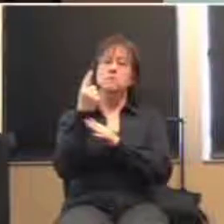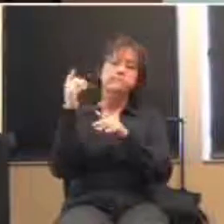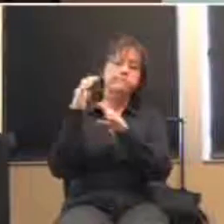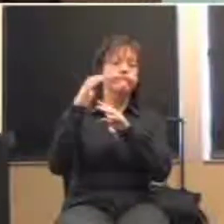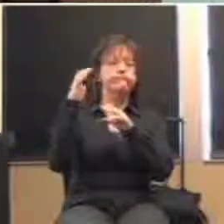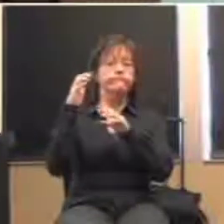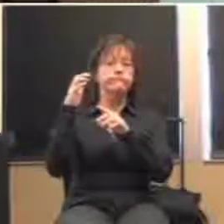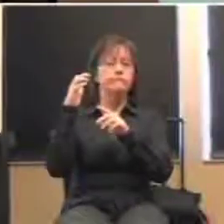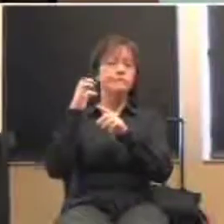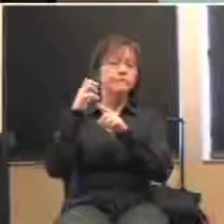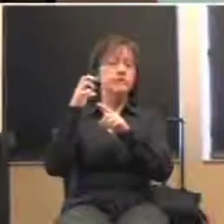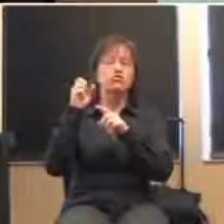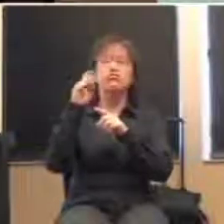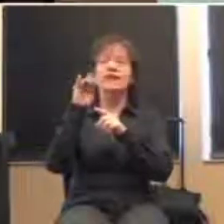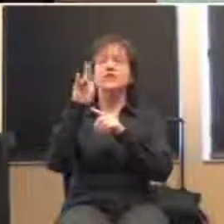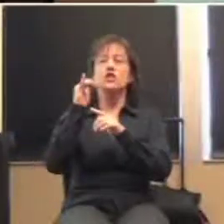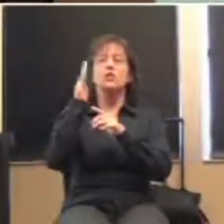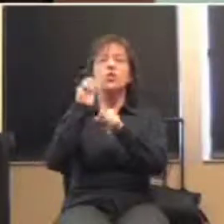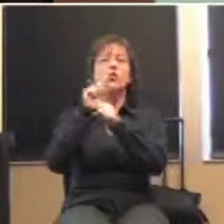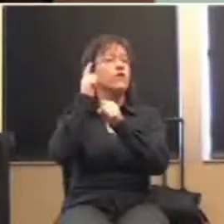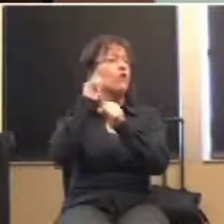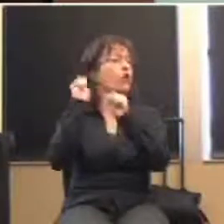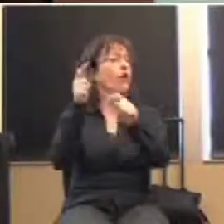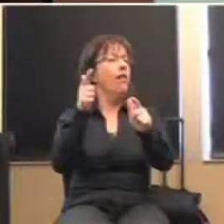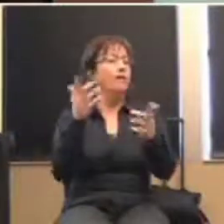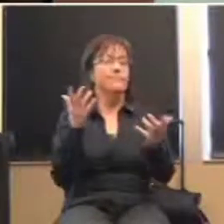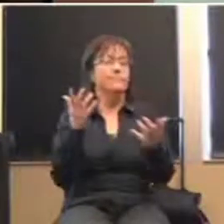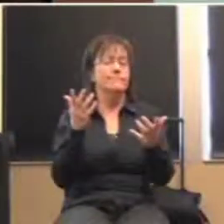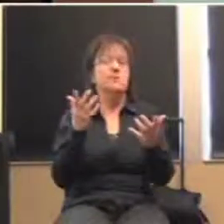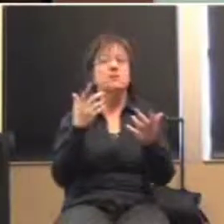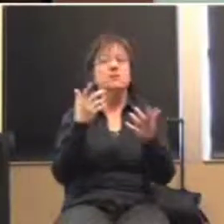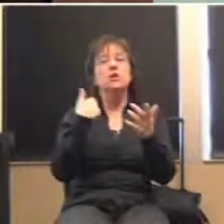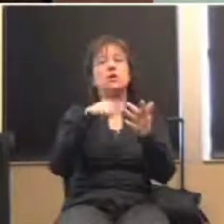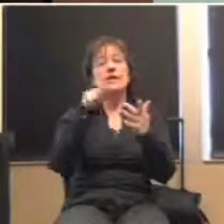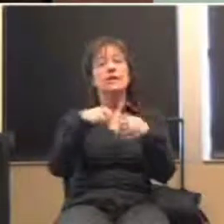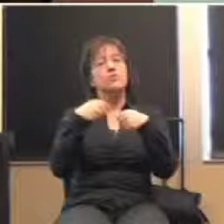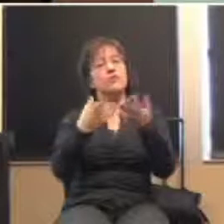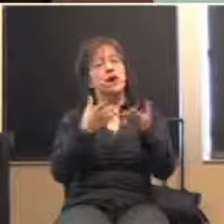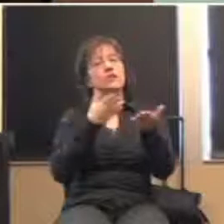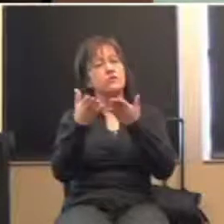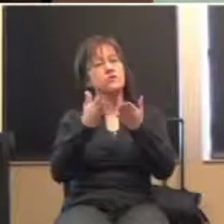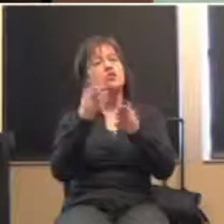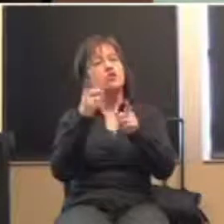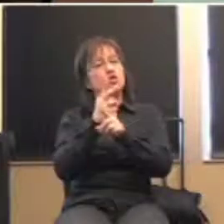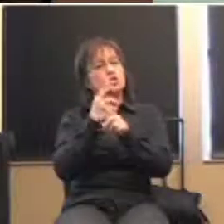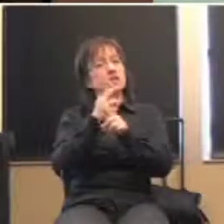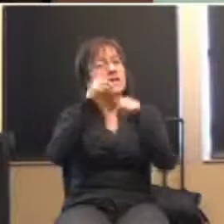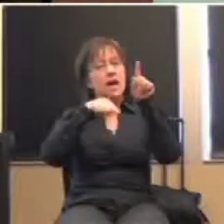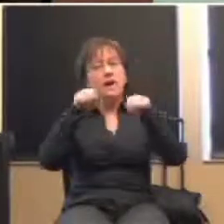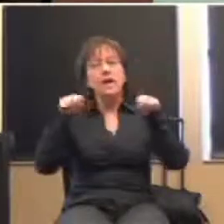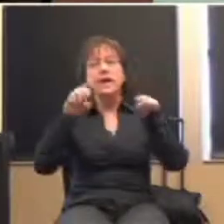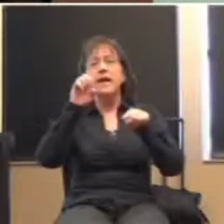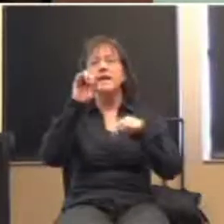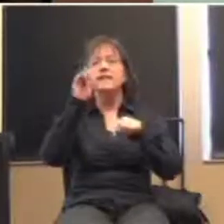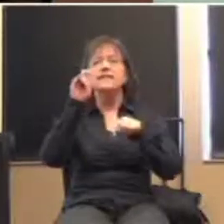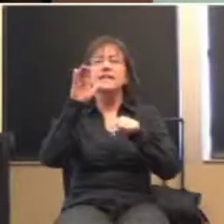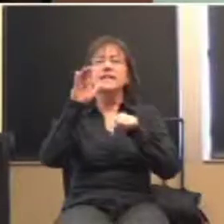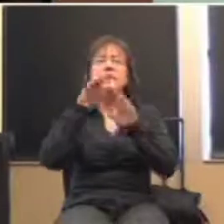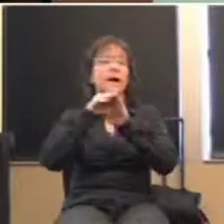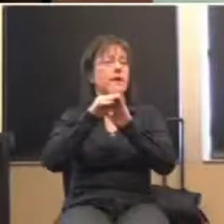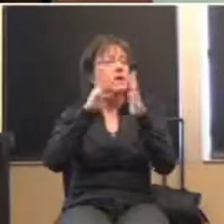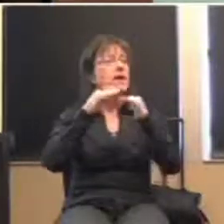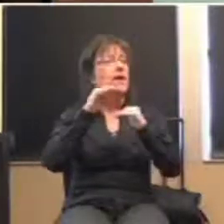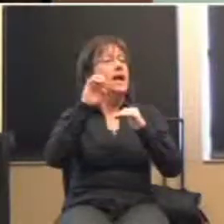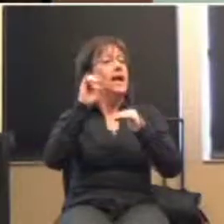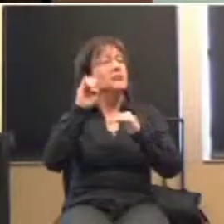that's going to work. First of all, we need to provide services using an eclectic model, using evidence-based practices that